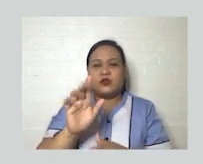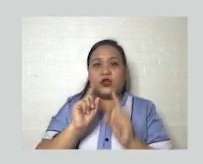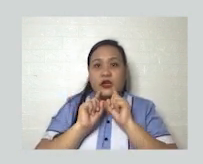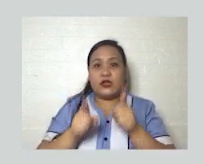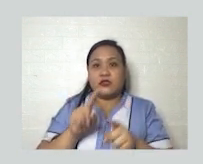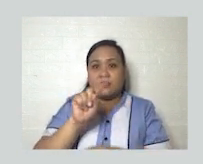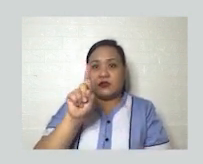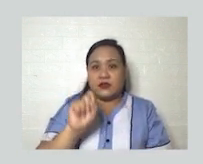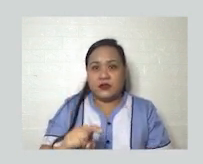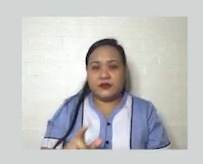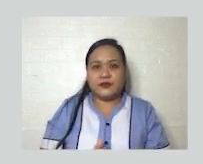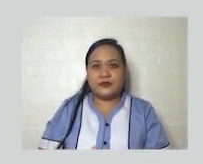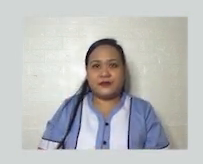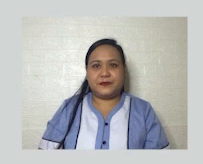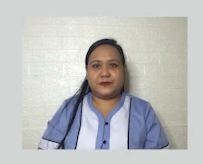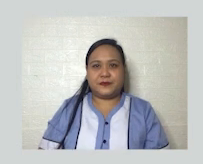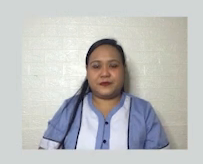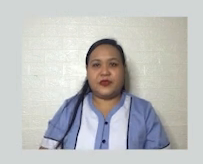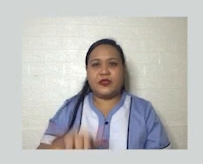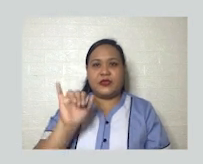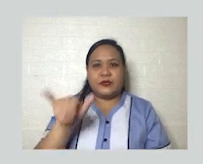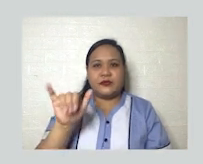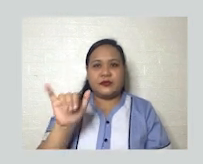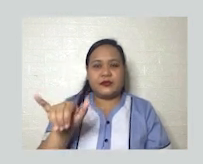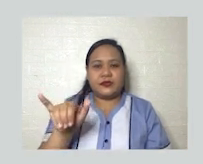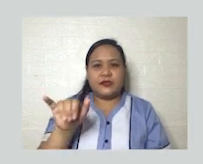What is your answer?